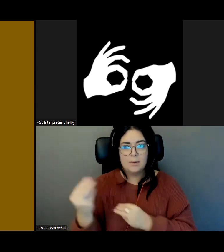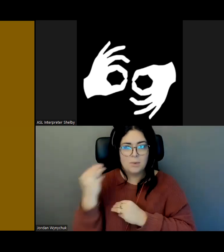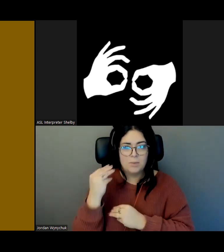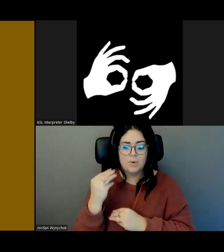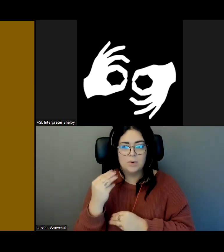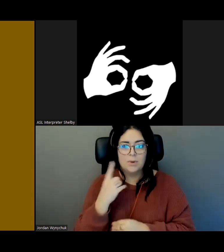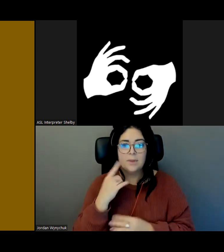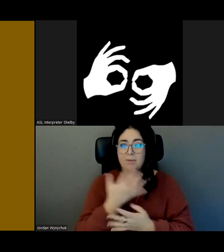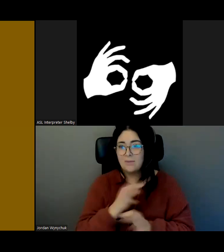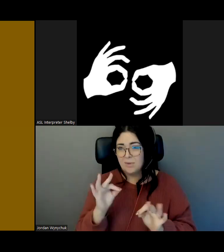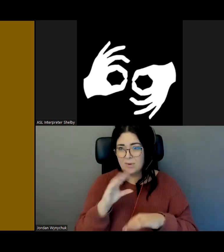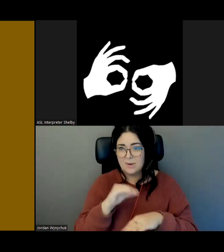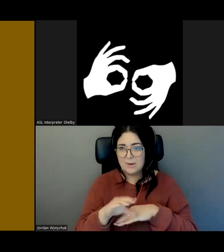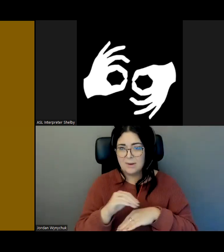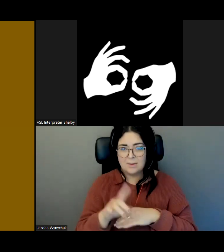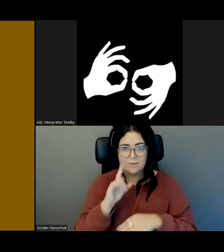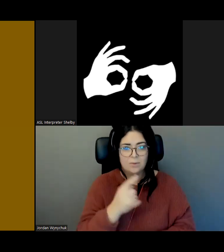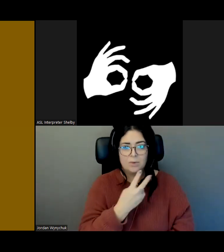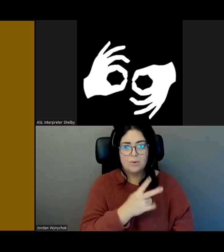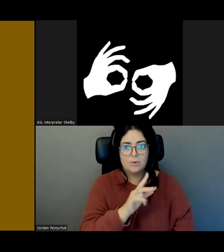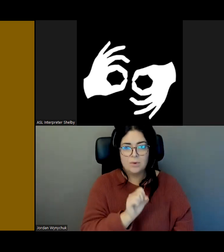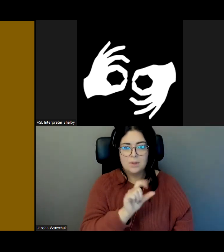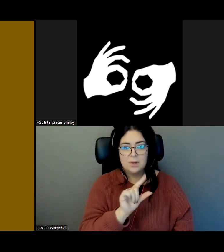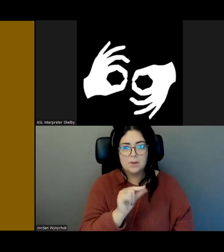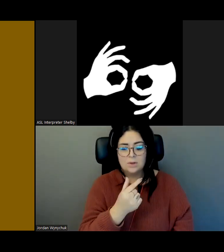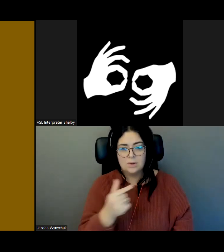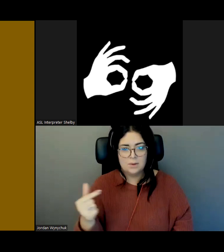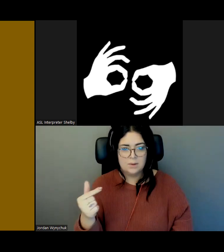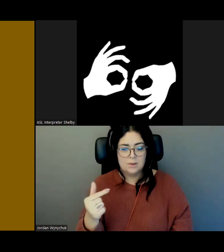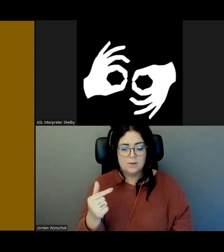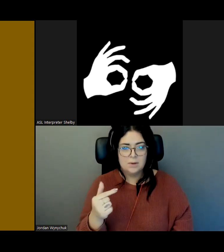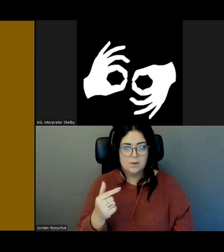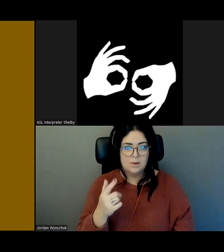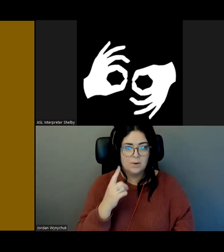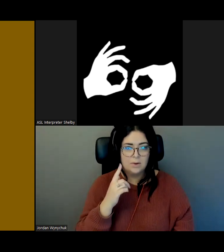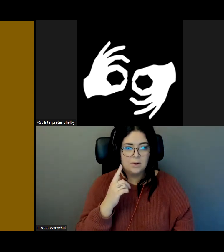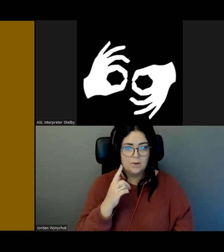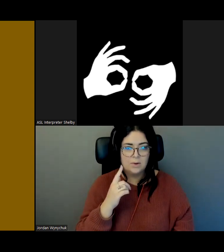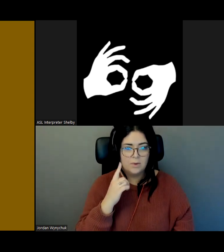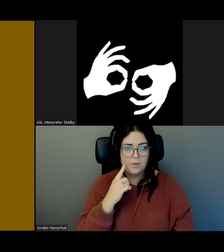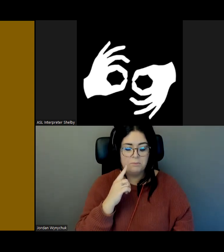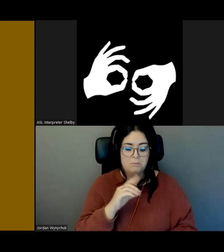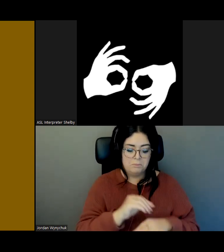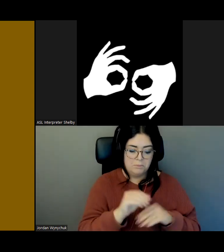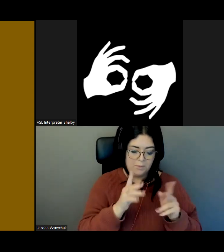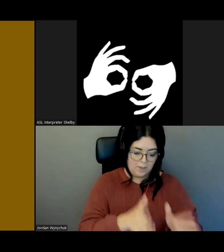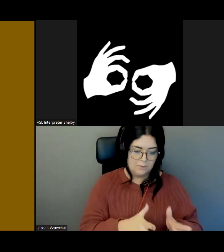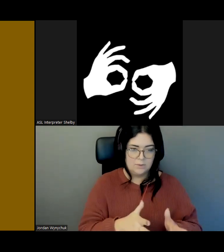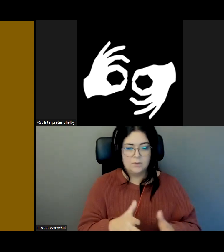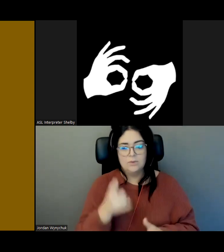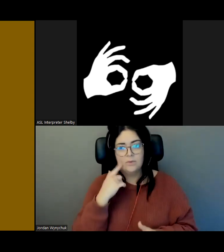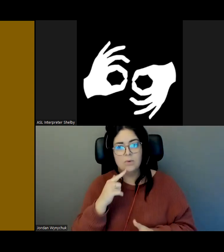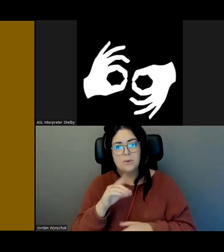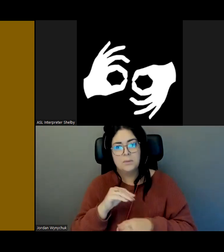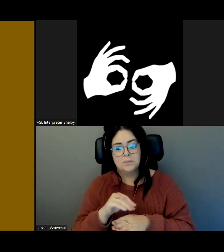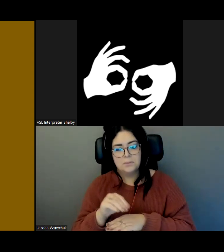free counseling for 2S LGBTQIA plus individuals by 2S LGBTQIA plus counselors.